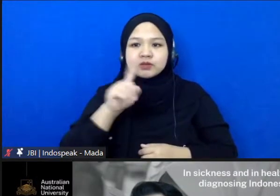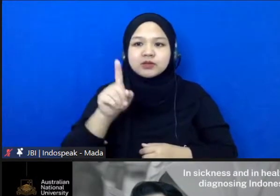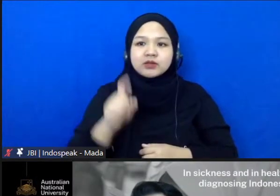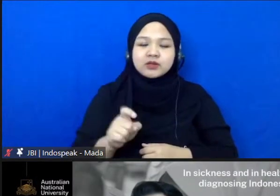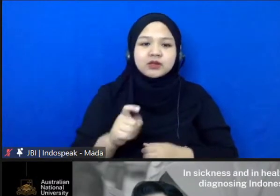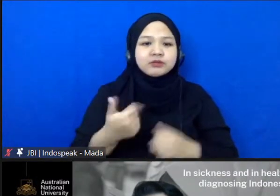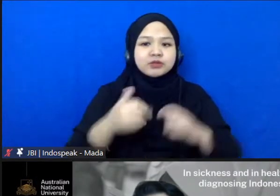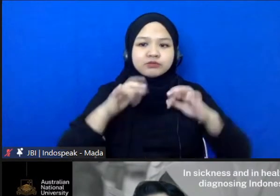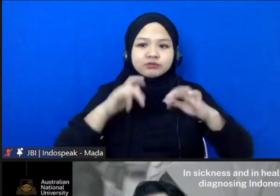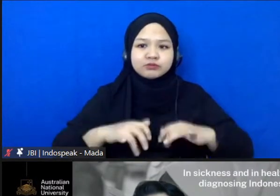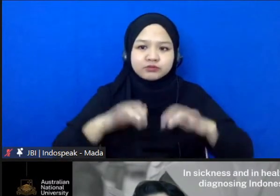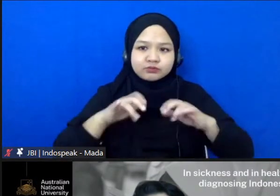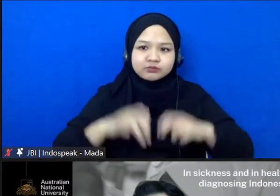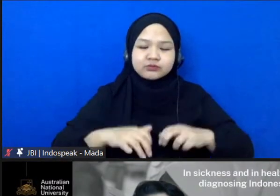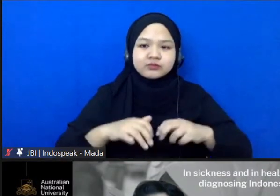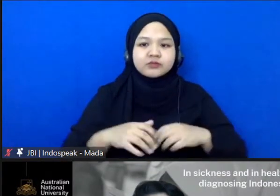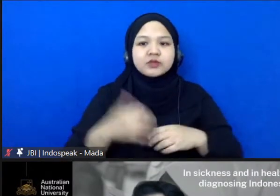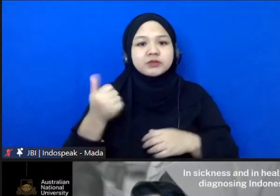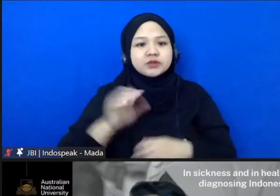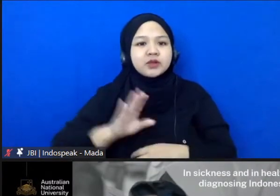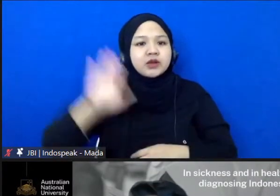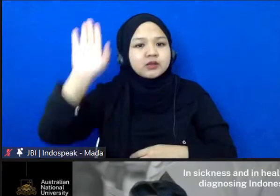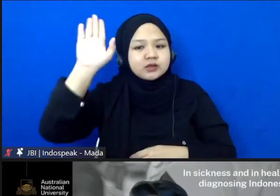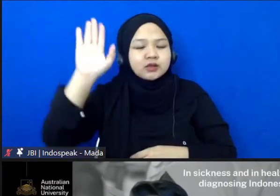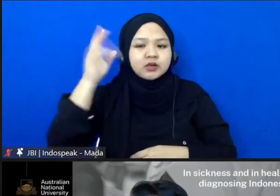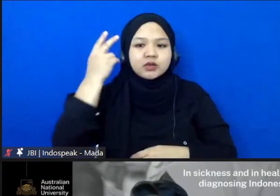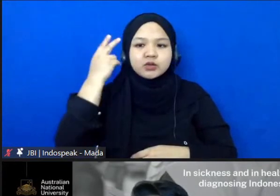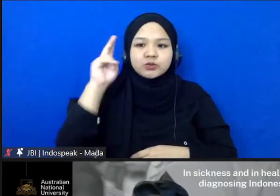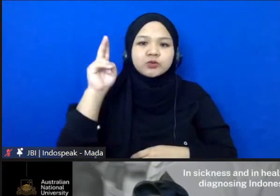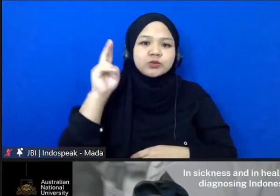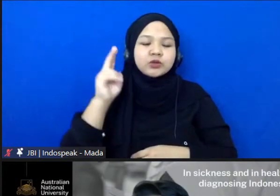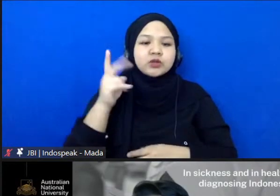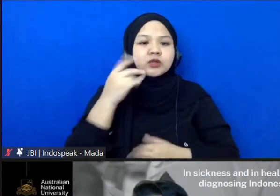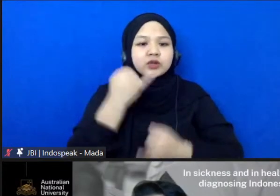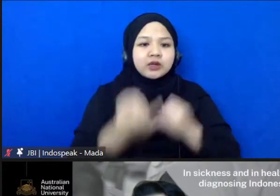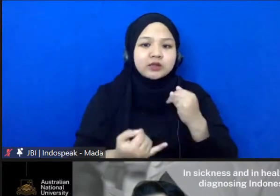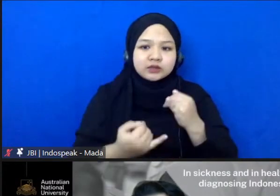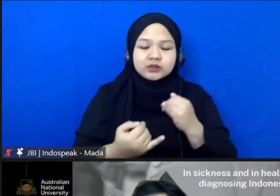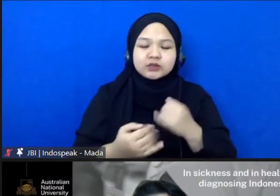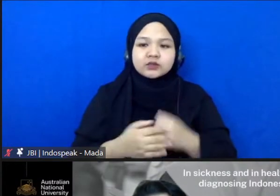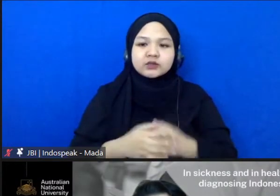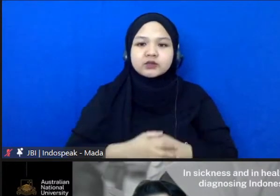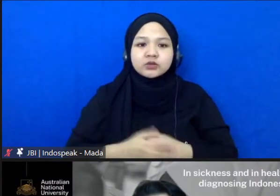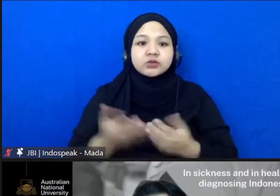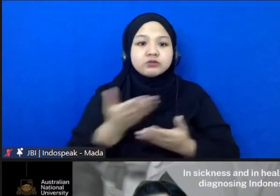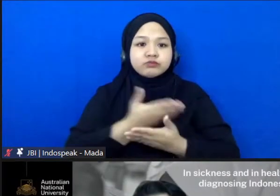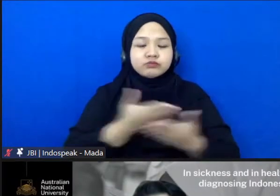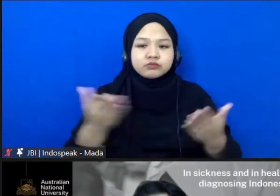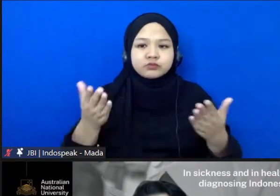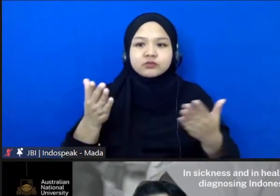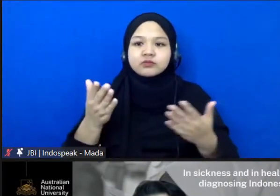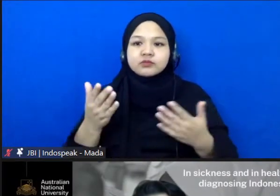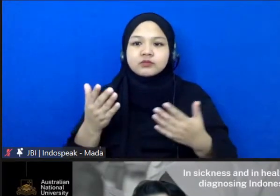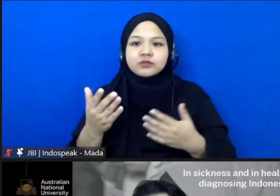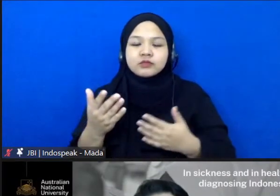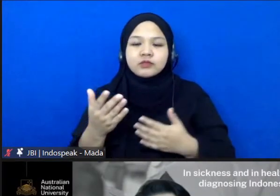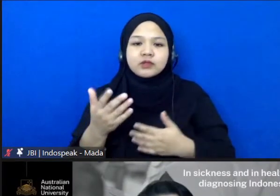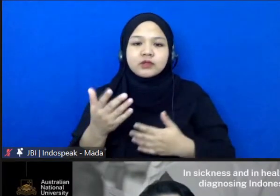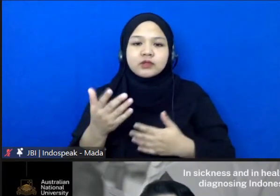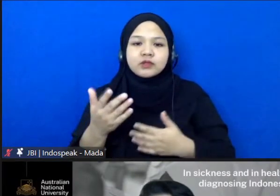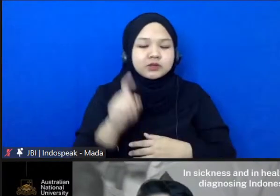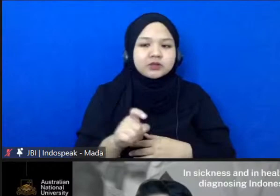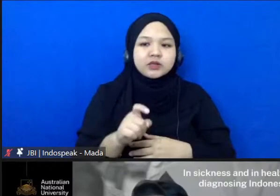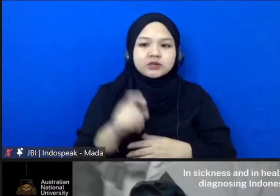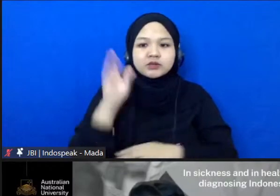questions into the chat box or raise your hand and we'll come to you at the end. And for everybody, presenters and those asking questions,